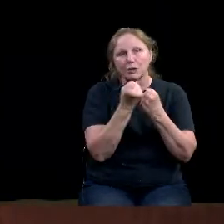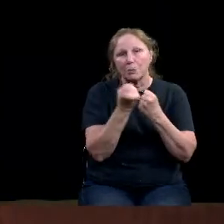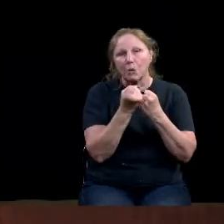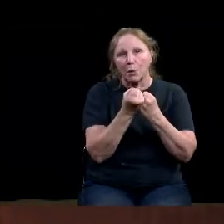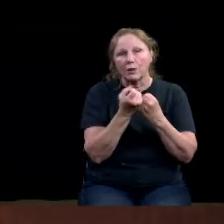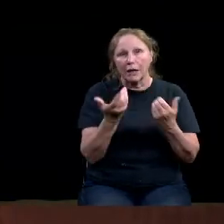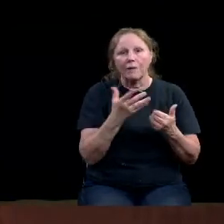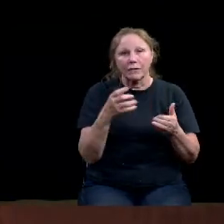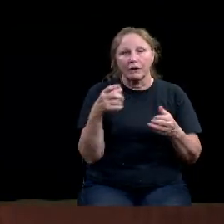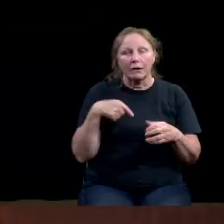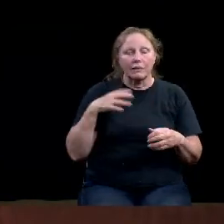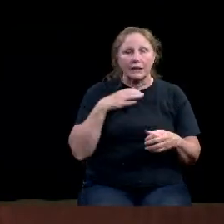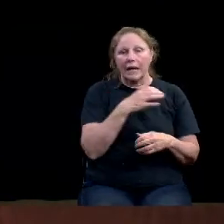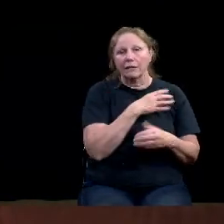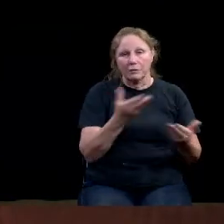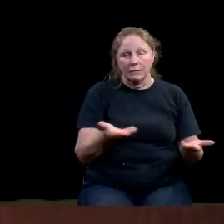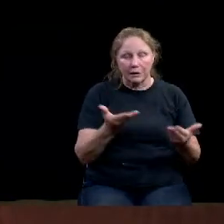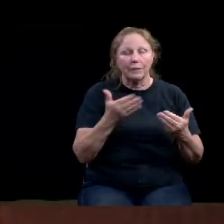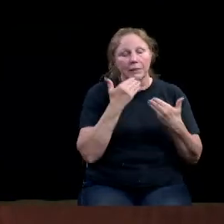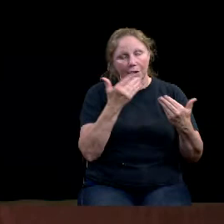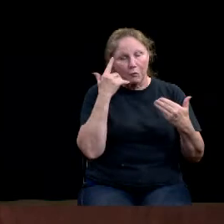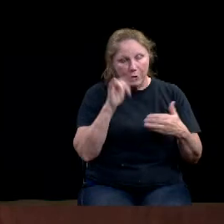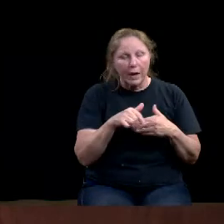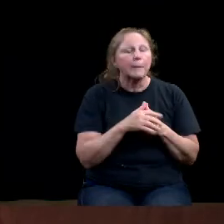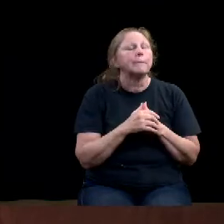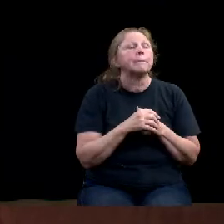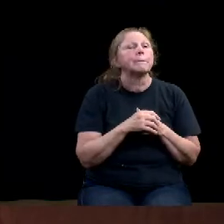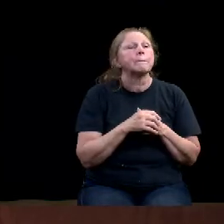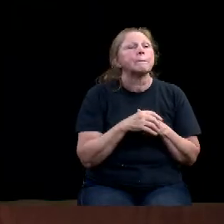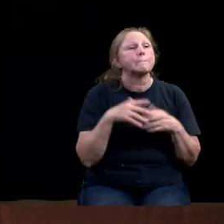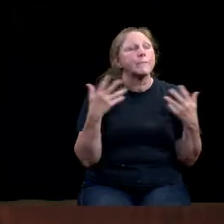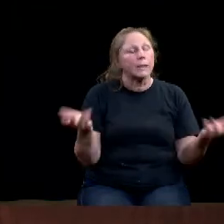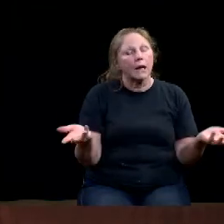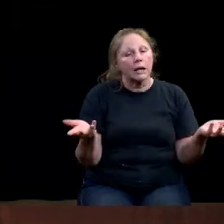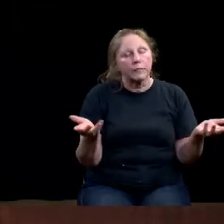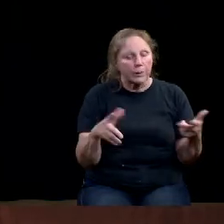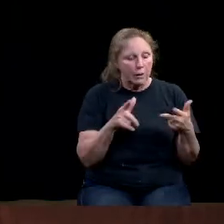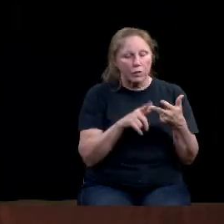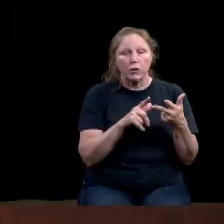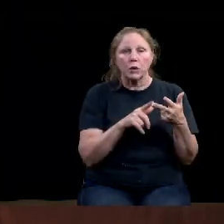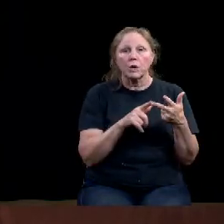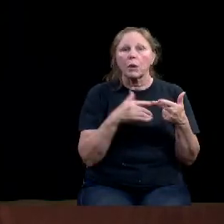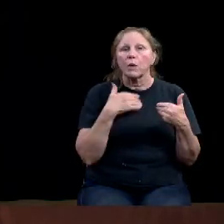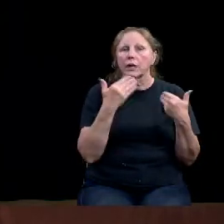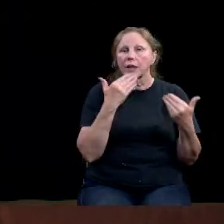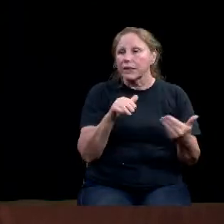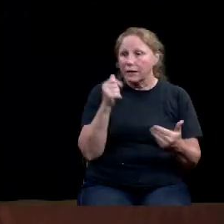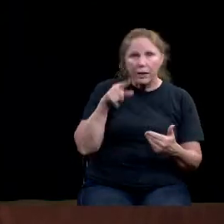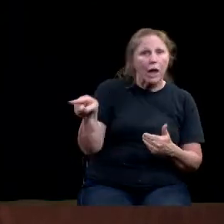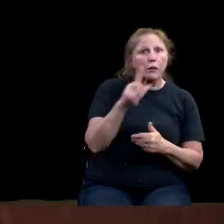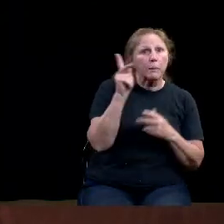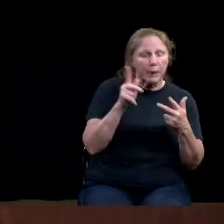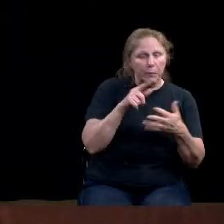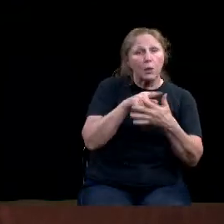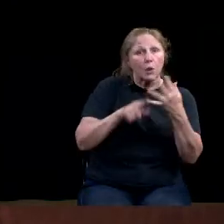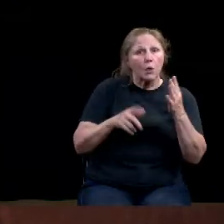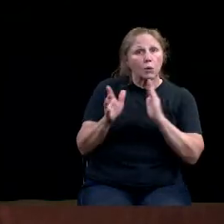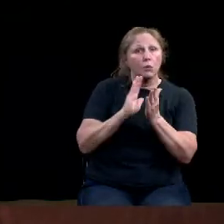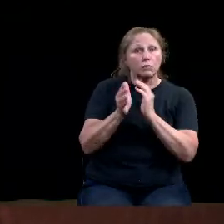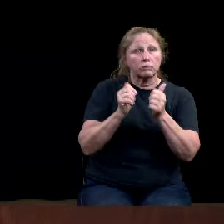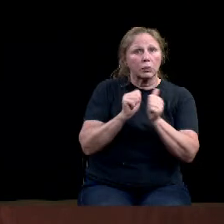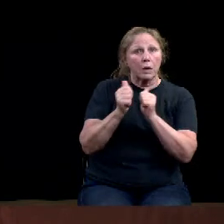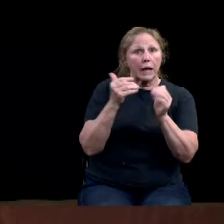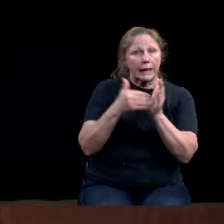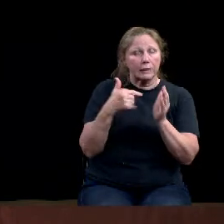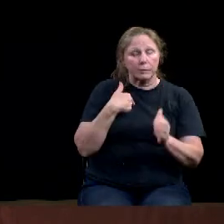candidates in the race. I mean, the fact that they wanted to go through a campaign like this and be part of a public service effort. I mean, I applaud